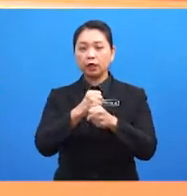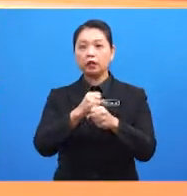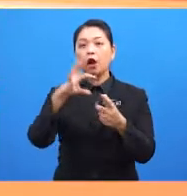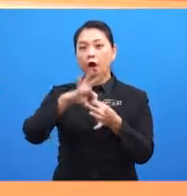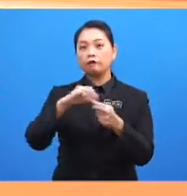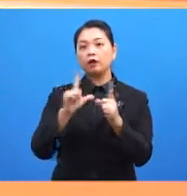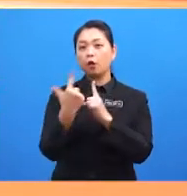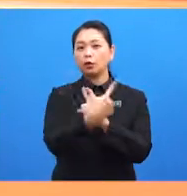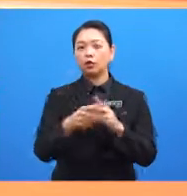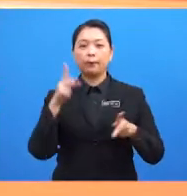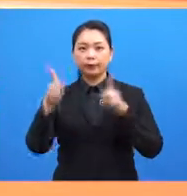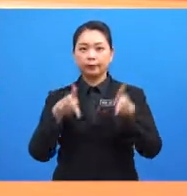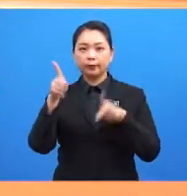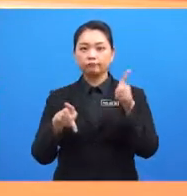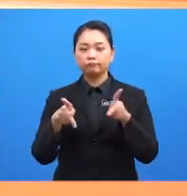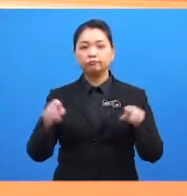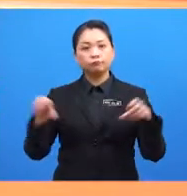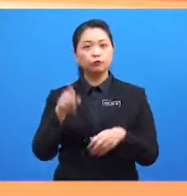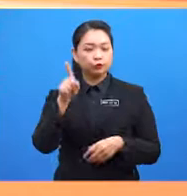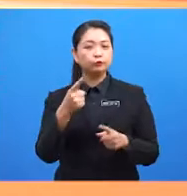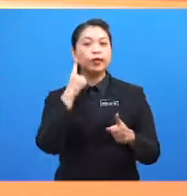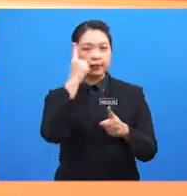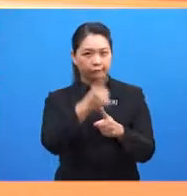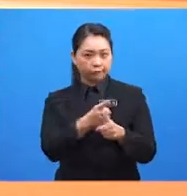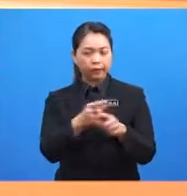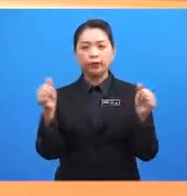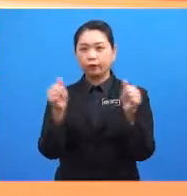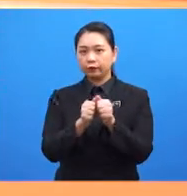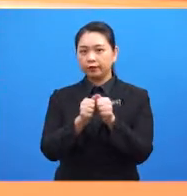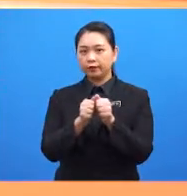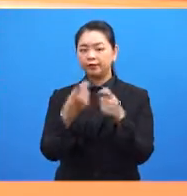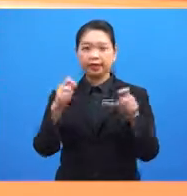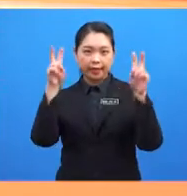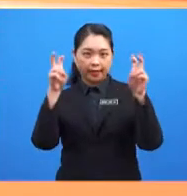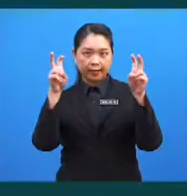people. Do you agree with the headline given to the text?